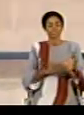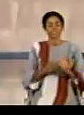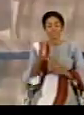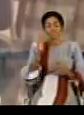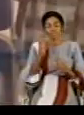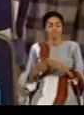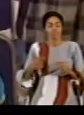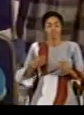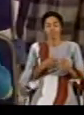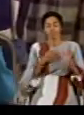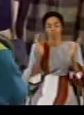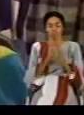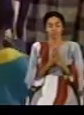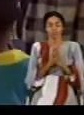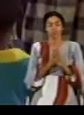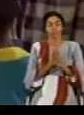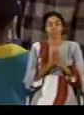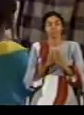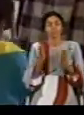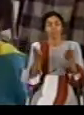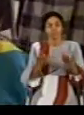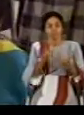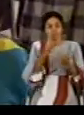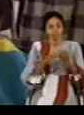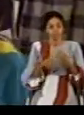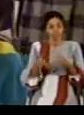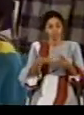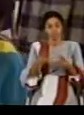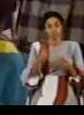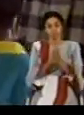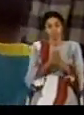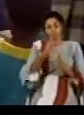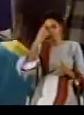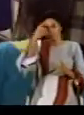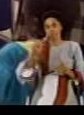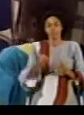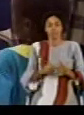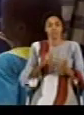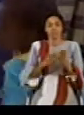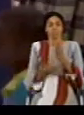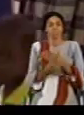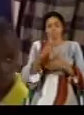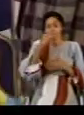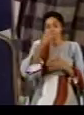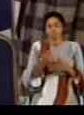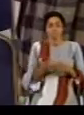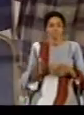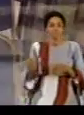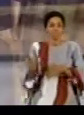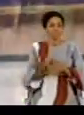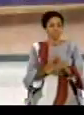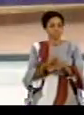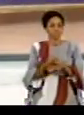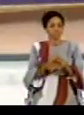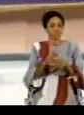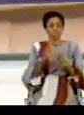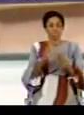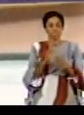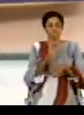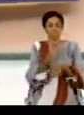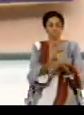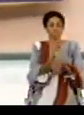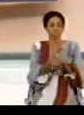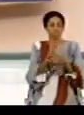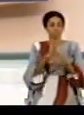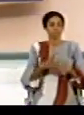pray. I want you to pray for the program tomorrow, the ministers and the workers and